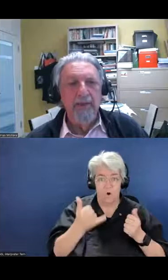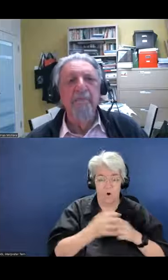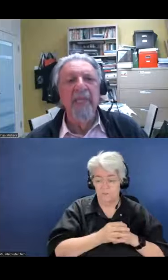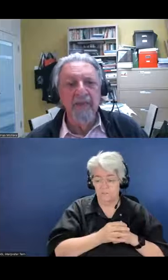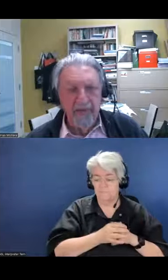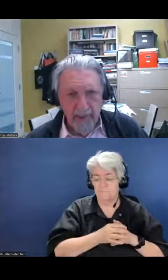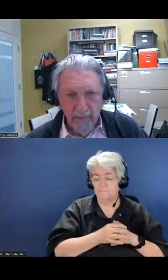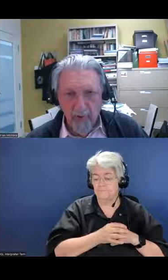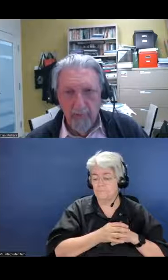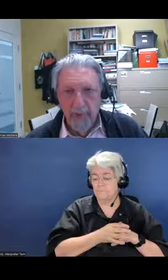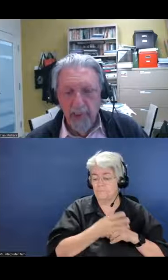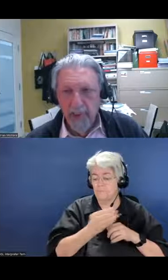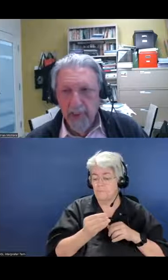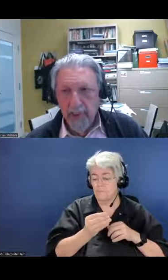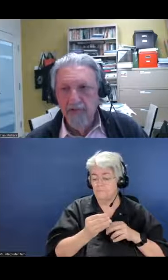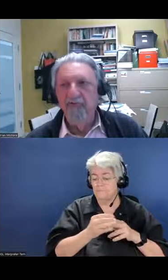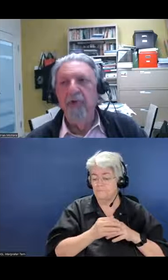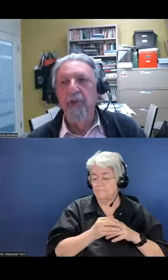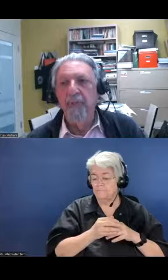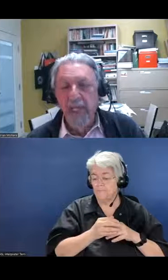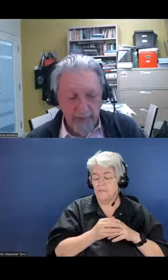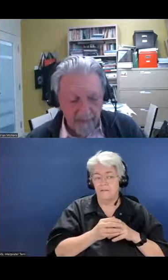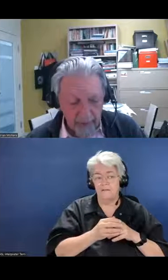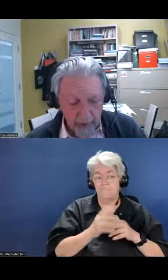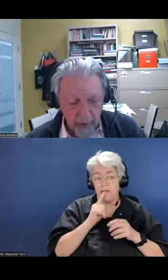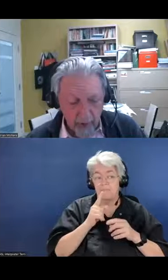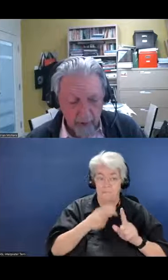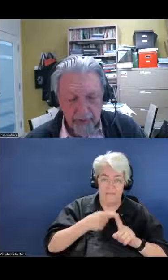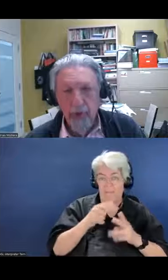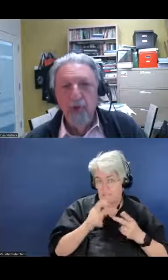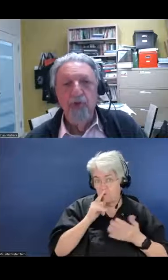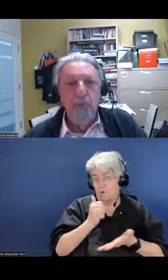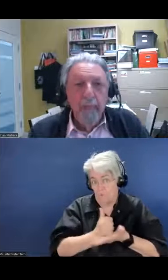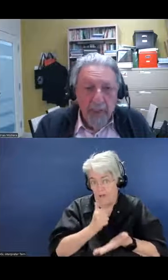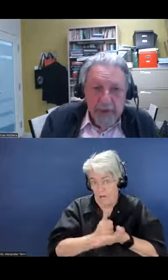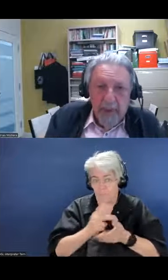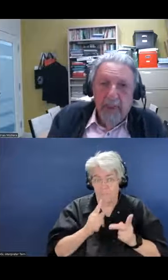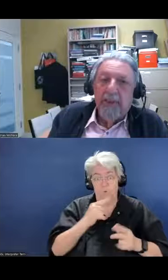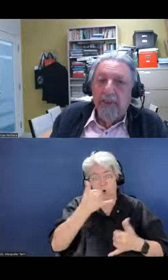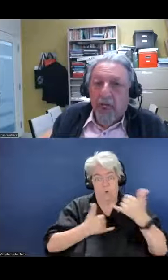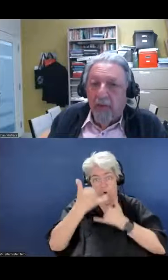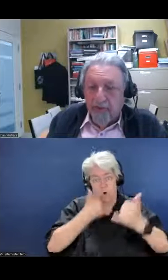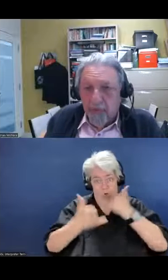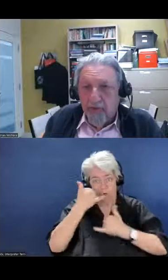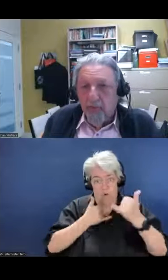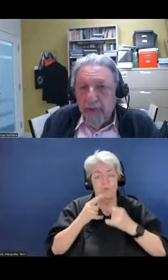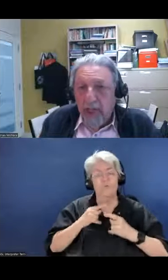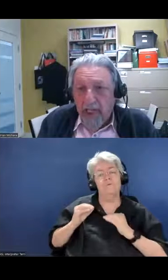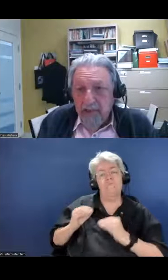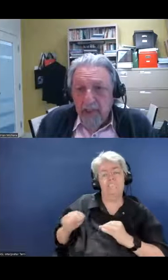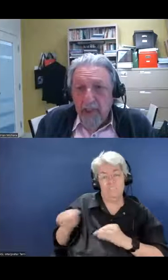And the main thing probably is if you're going to be helping frequent callers, you must teach counselors